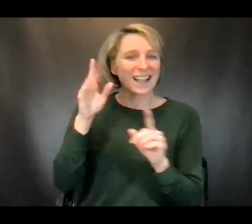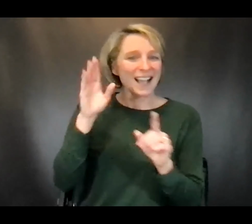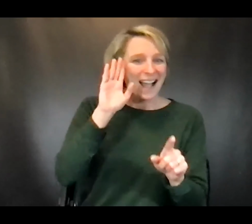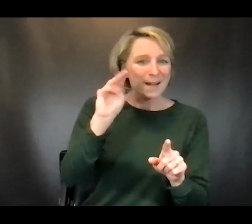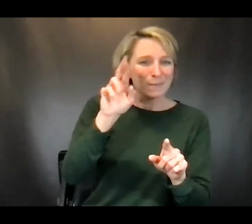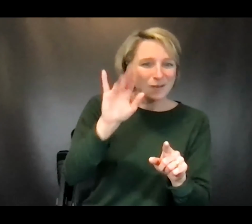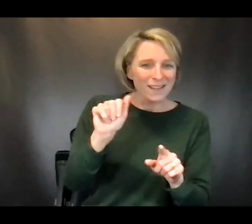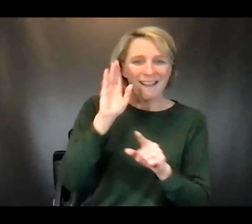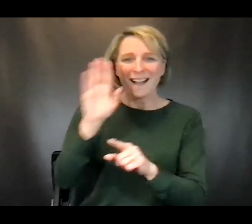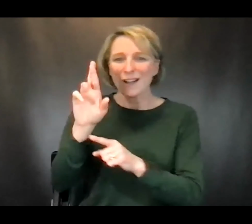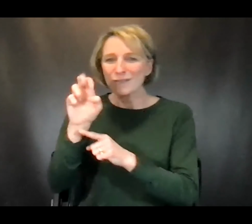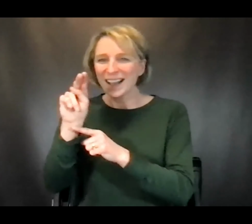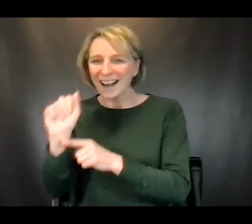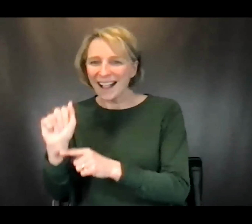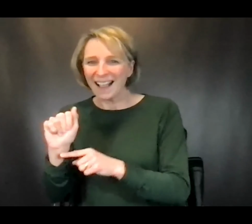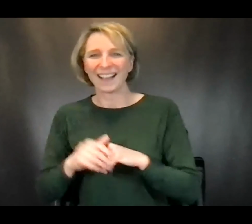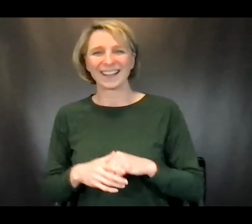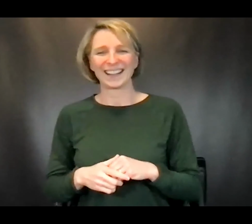Renee.